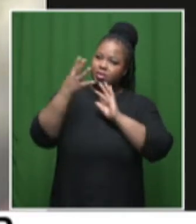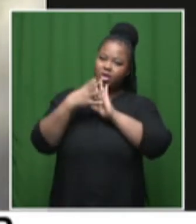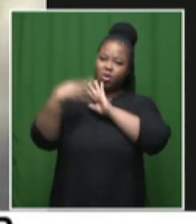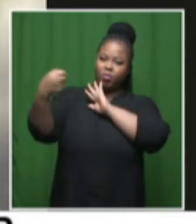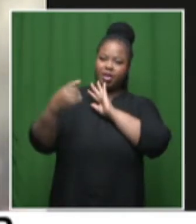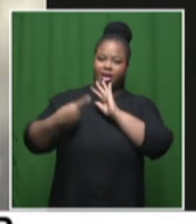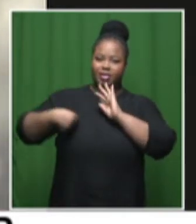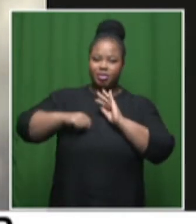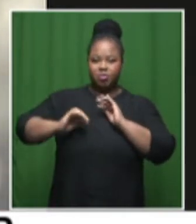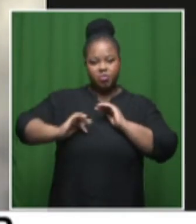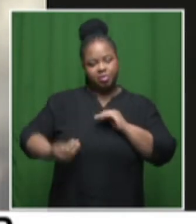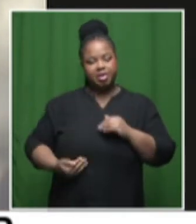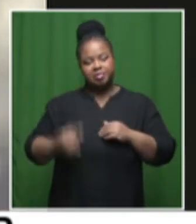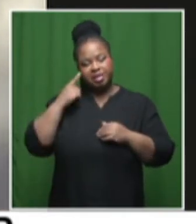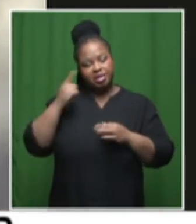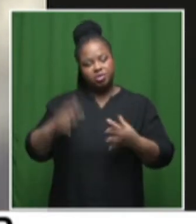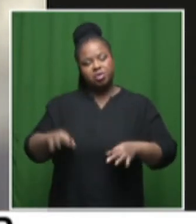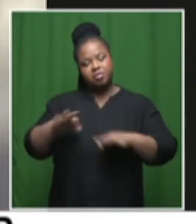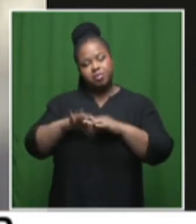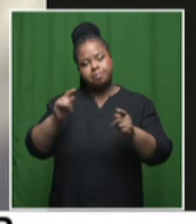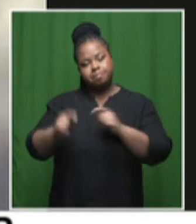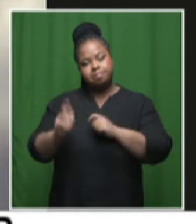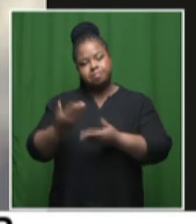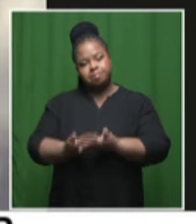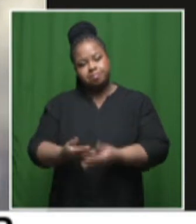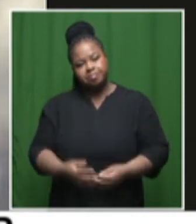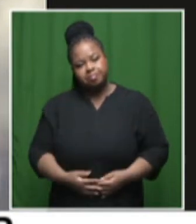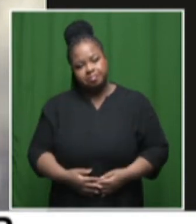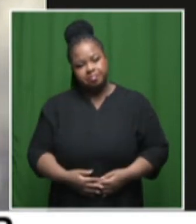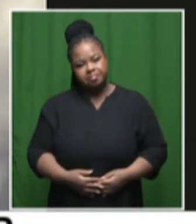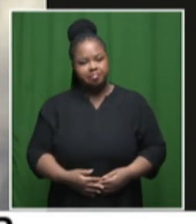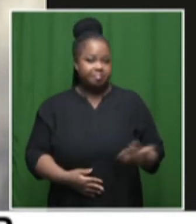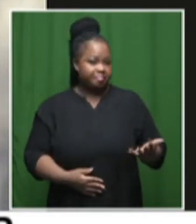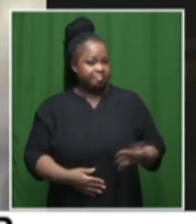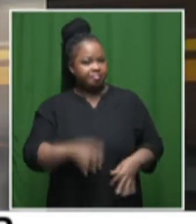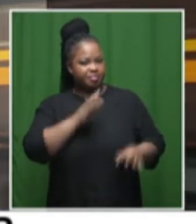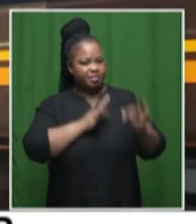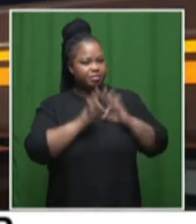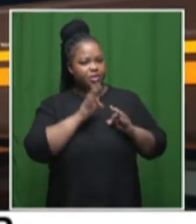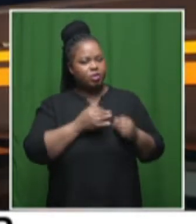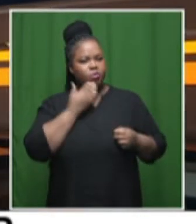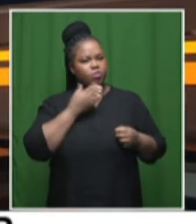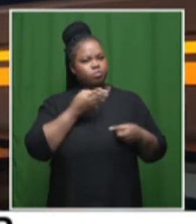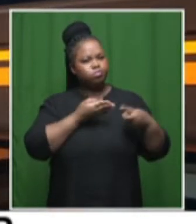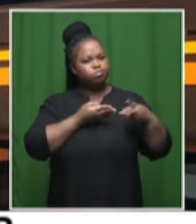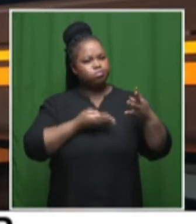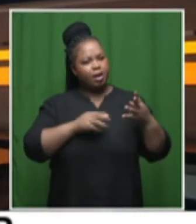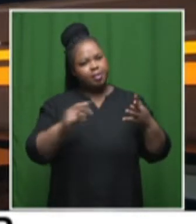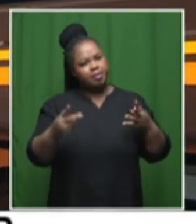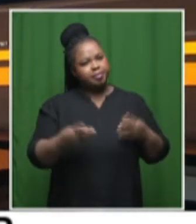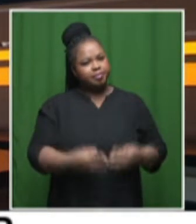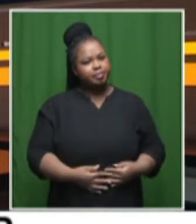of, I think our value would change. Let's talk about some of the featured artists in this exhibition.